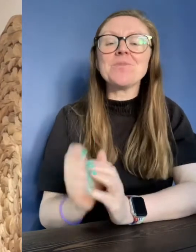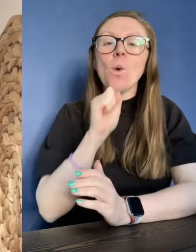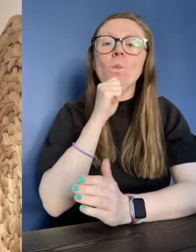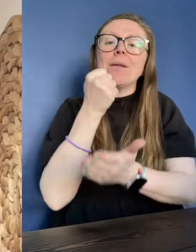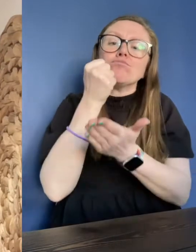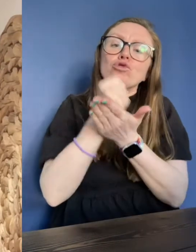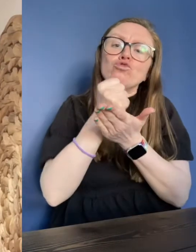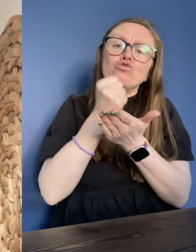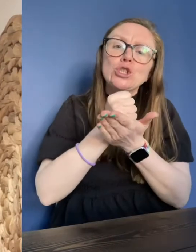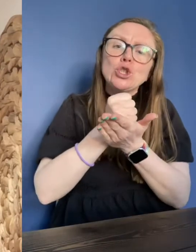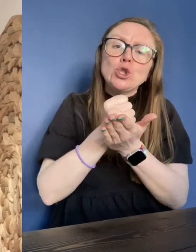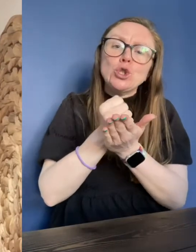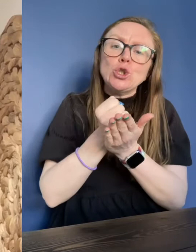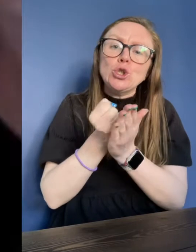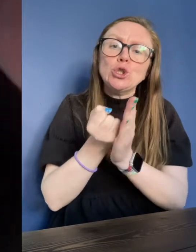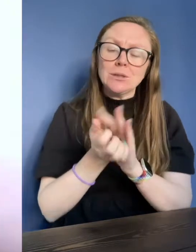crush them